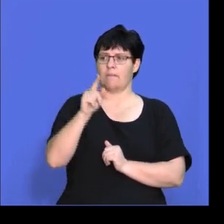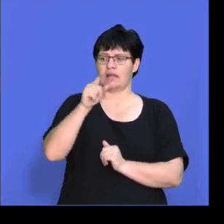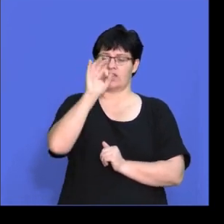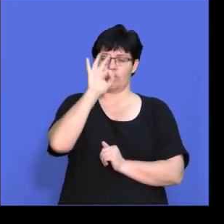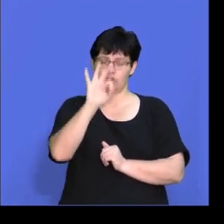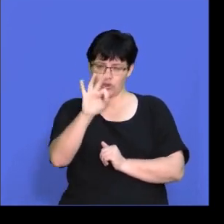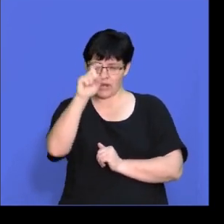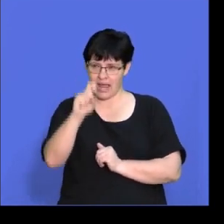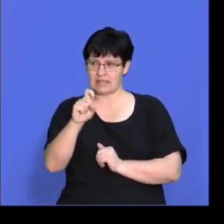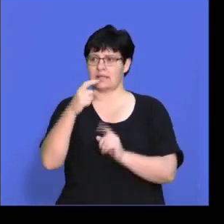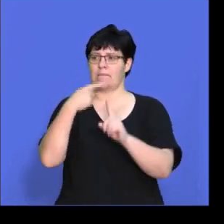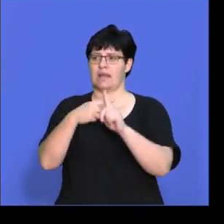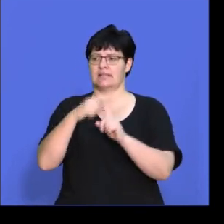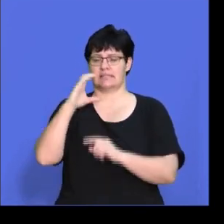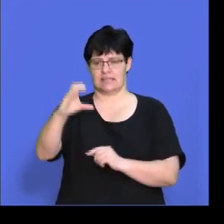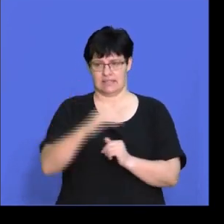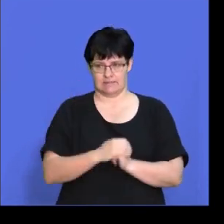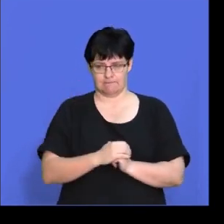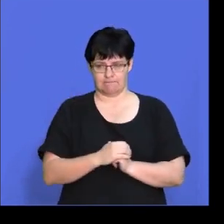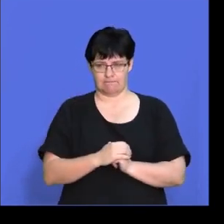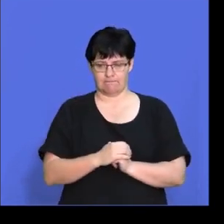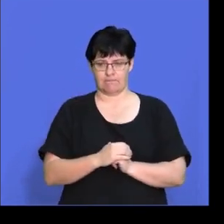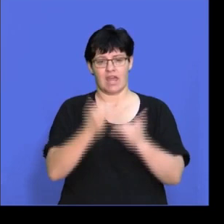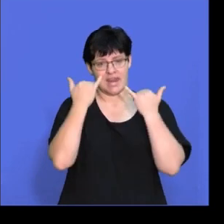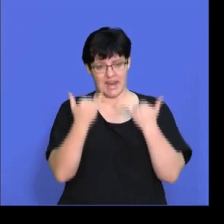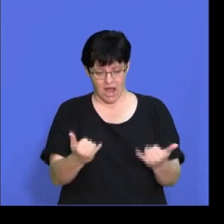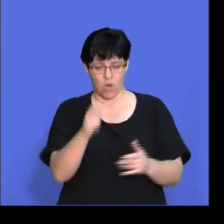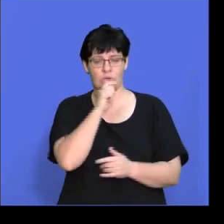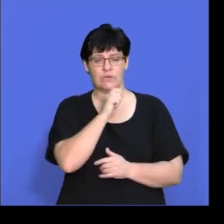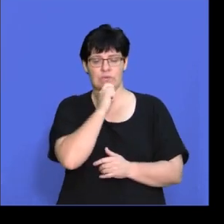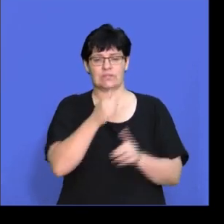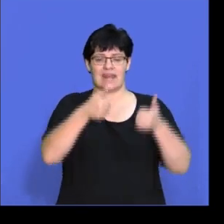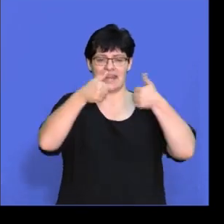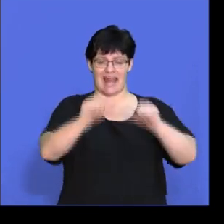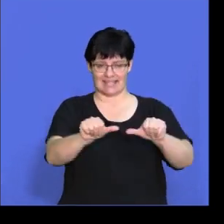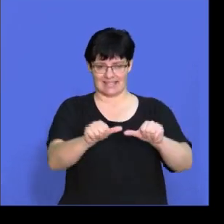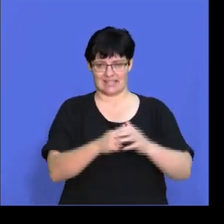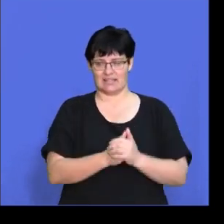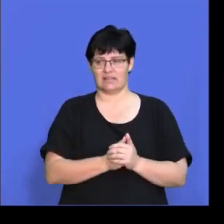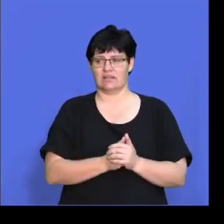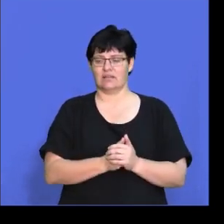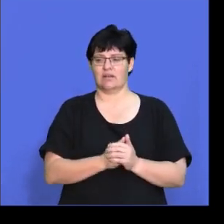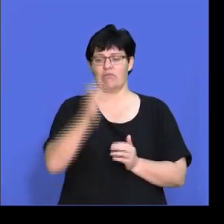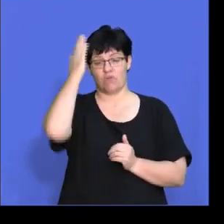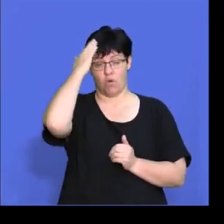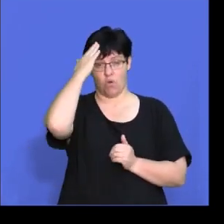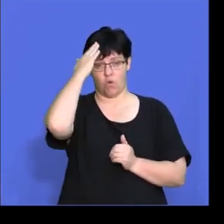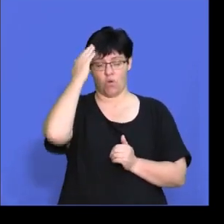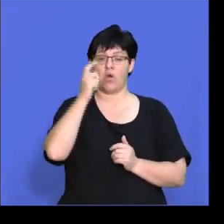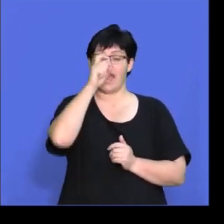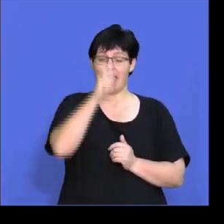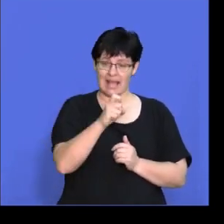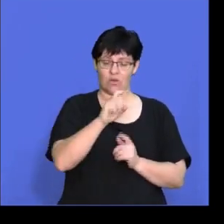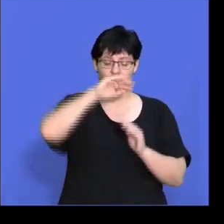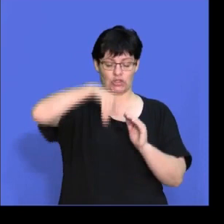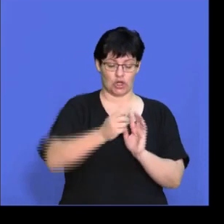c. So I'm getting there. All right, I can now use the next part, or the next thing that I know is that x coordinate of the